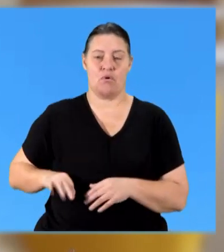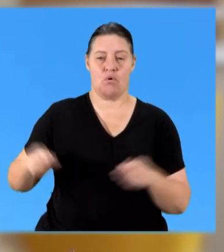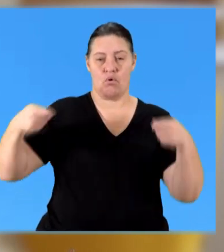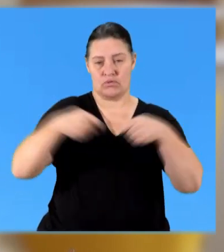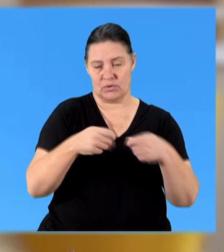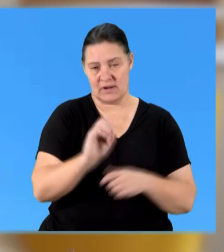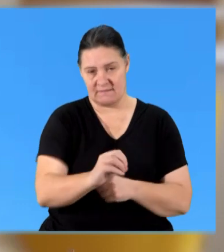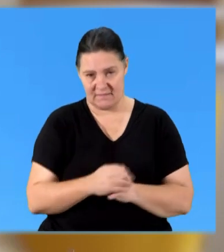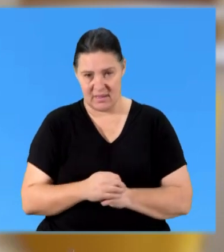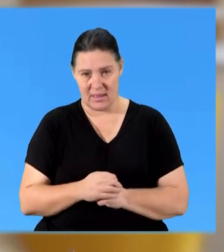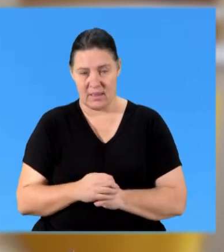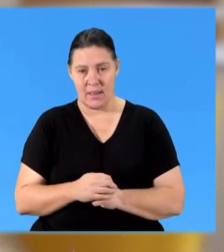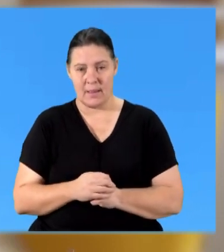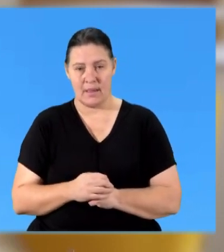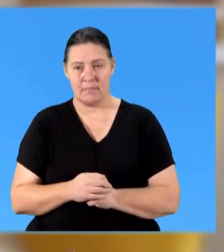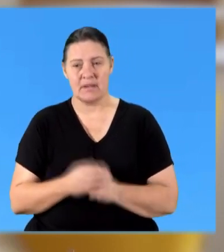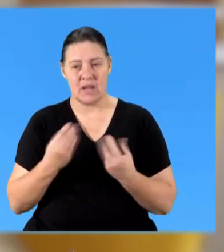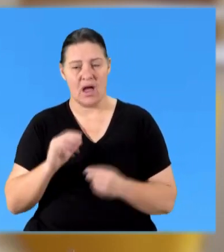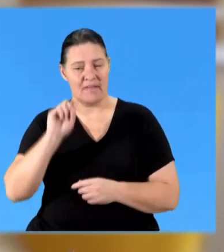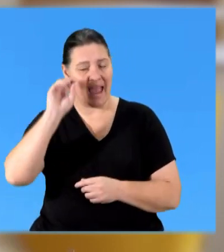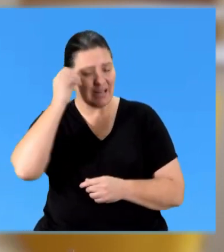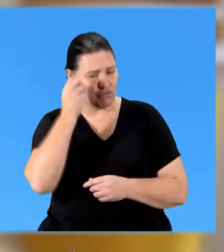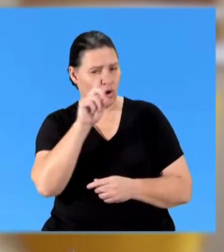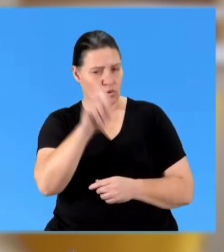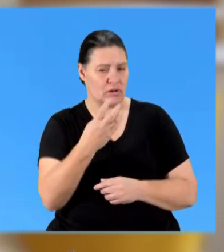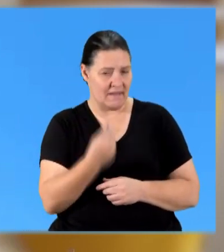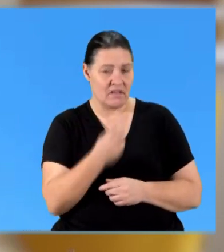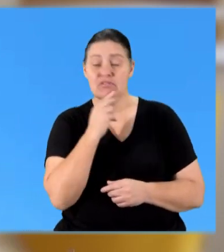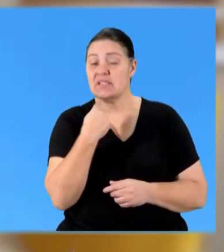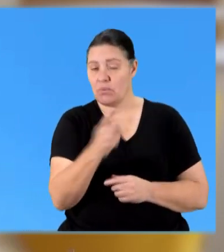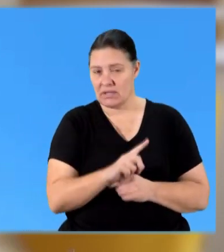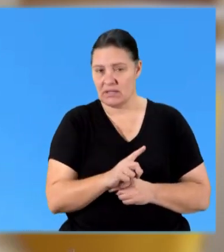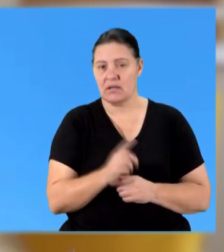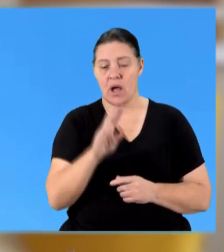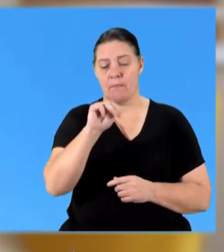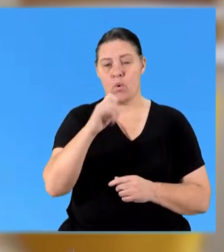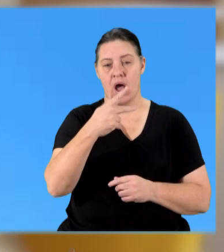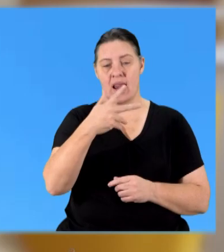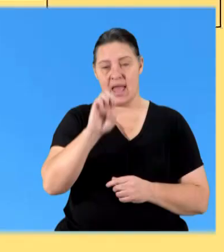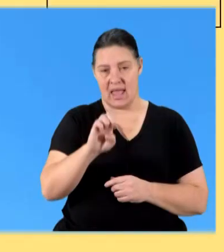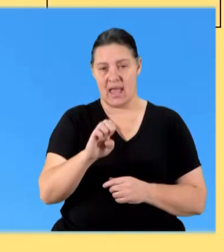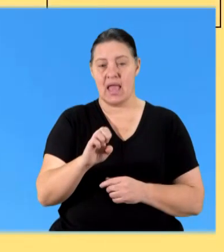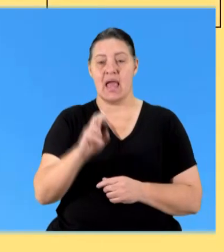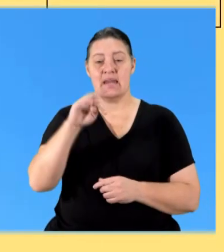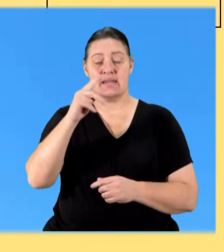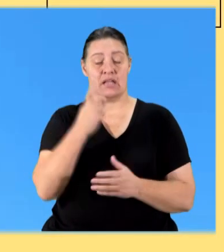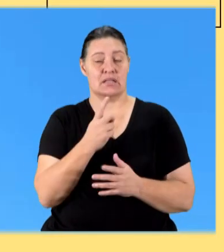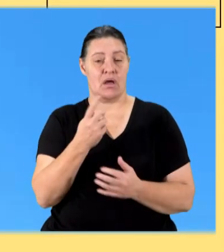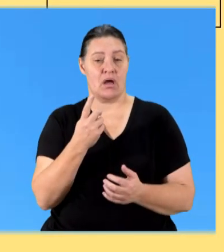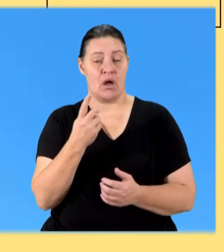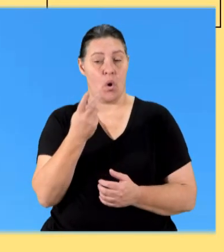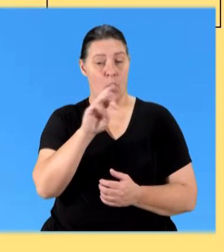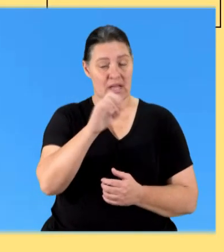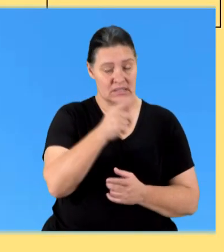contributions. But with me here, I have a very interesting question, and it reads, calculate Mohale's net wage for the week, and we must